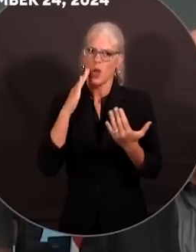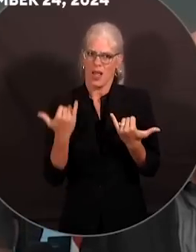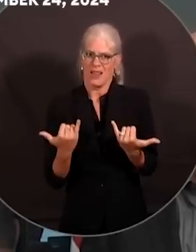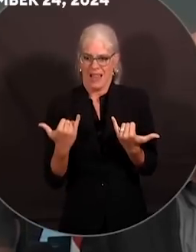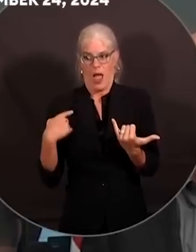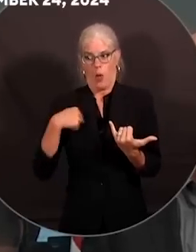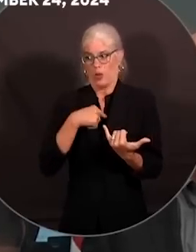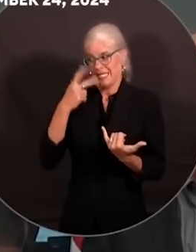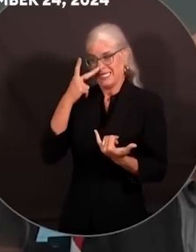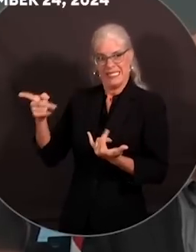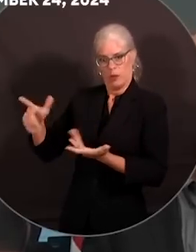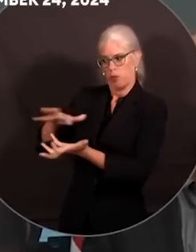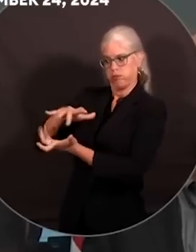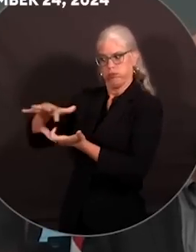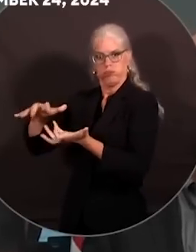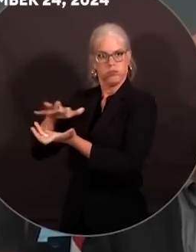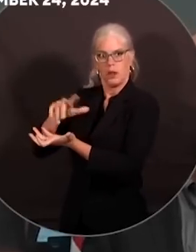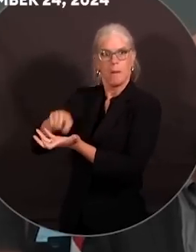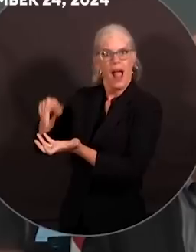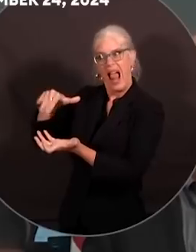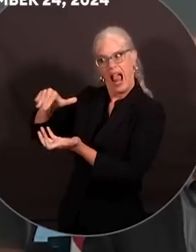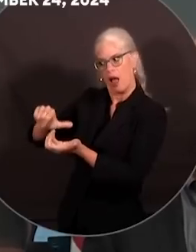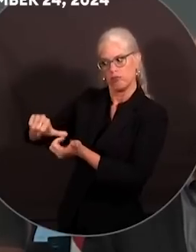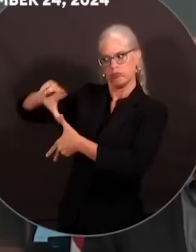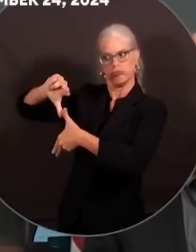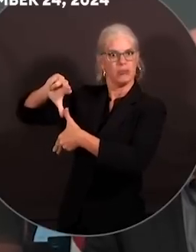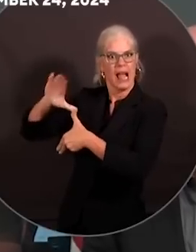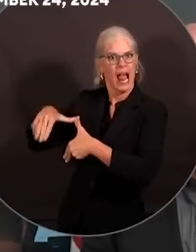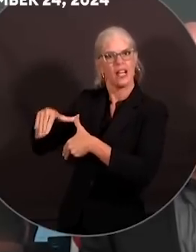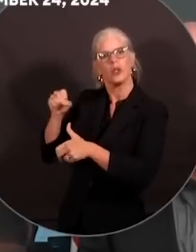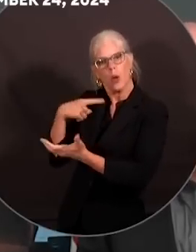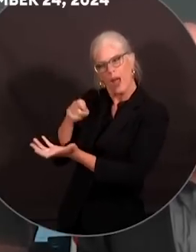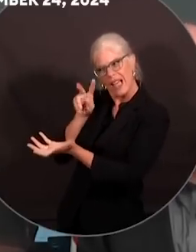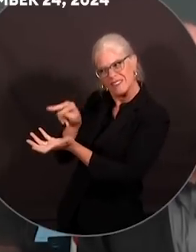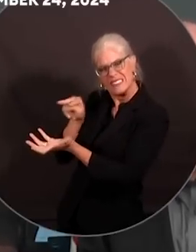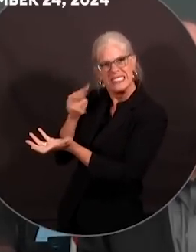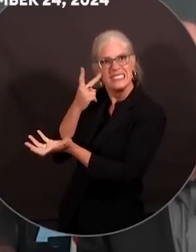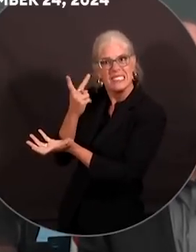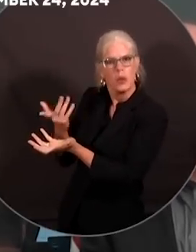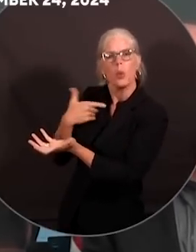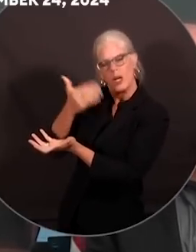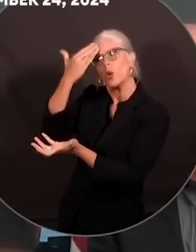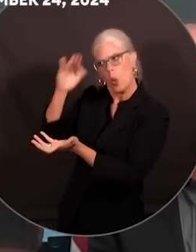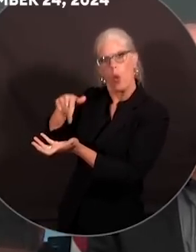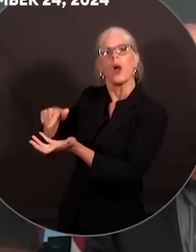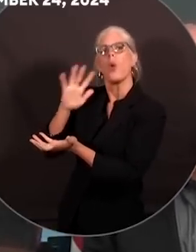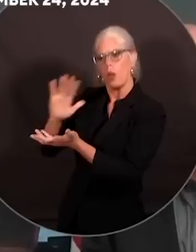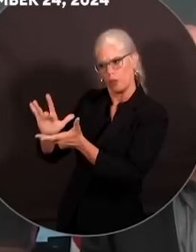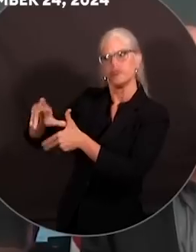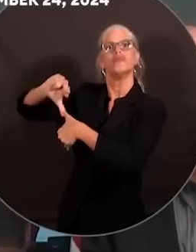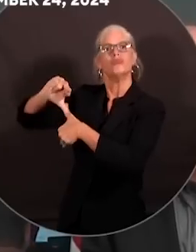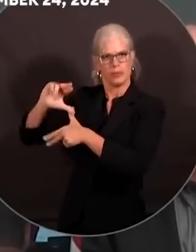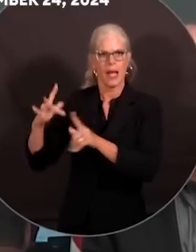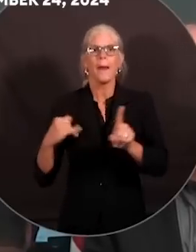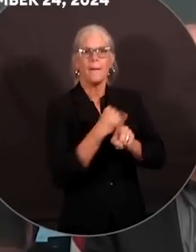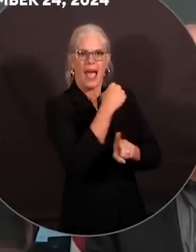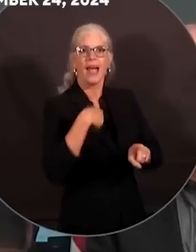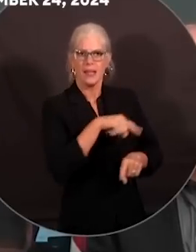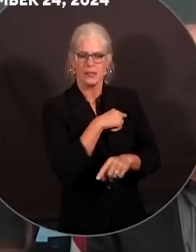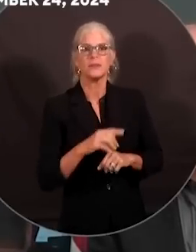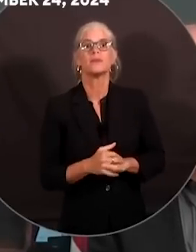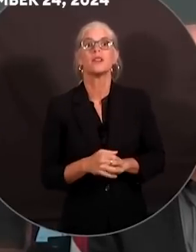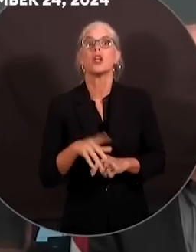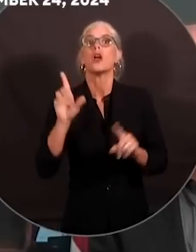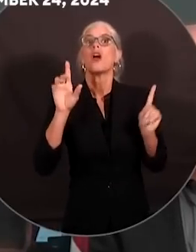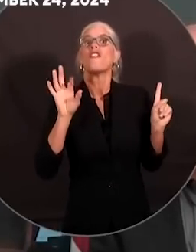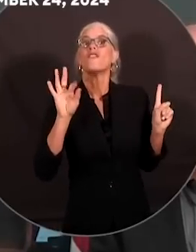storm, but the one thing that is certain is we are going to see some impacts. So just prepare yourself accordingly. Now, the Florida Division of Emergency